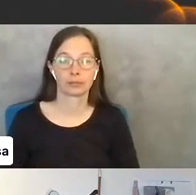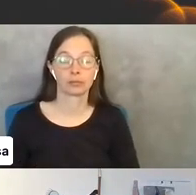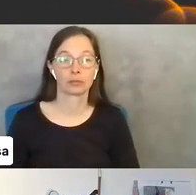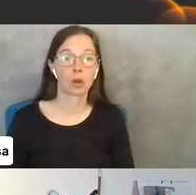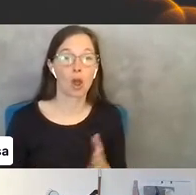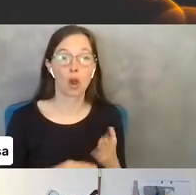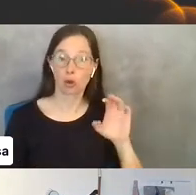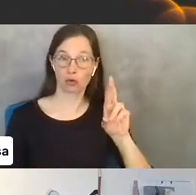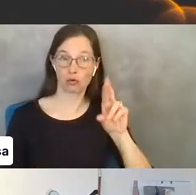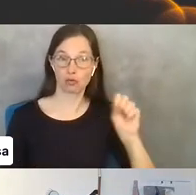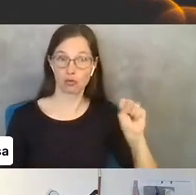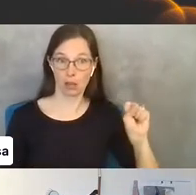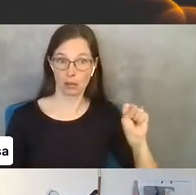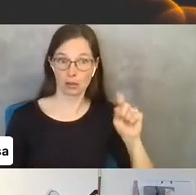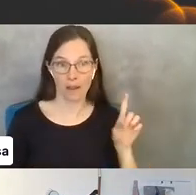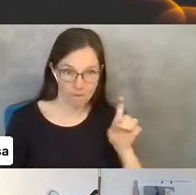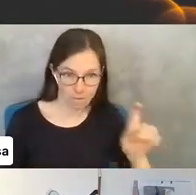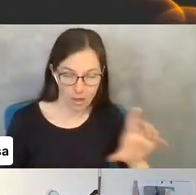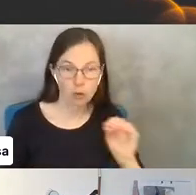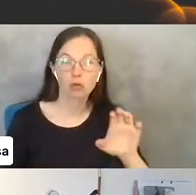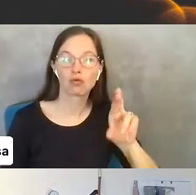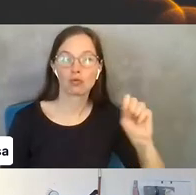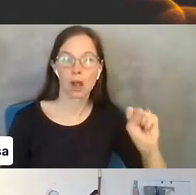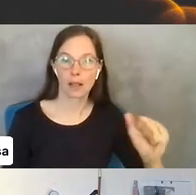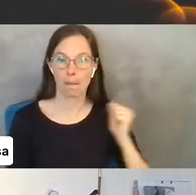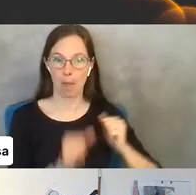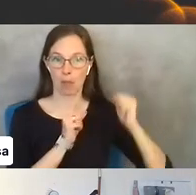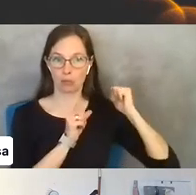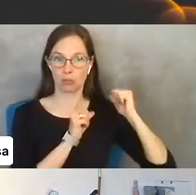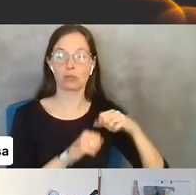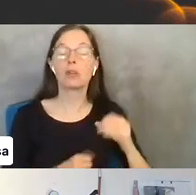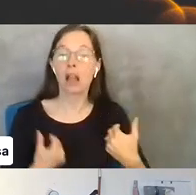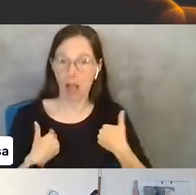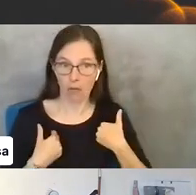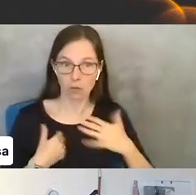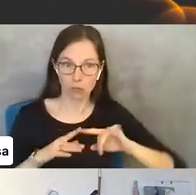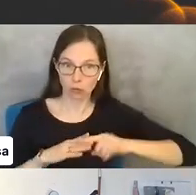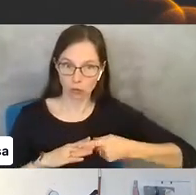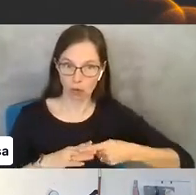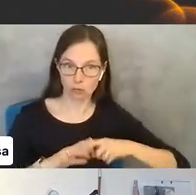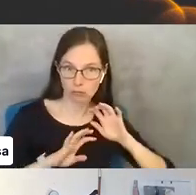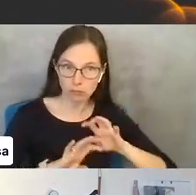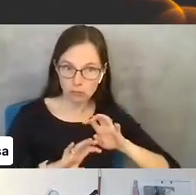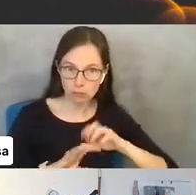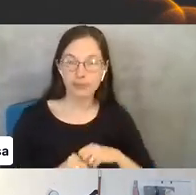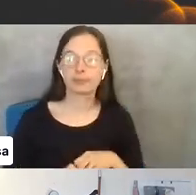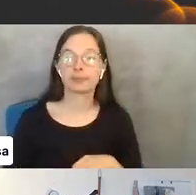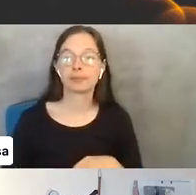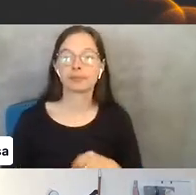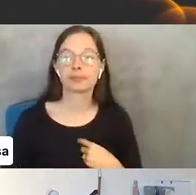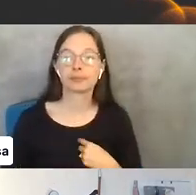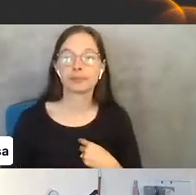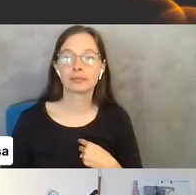a cross backwards. So you have your on guard position, right? And I said